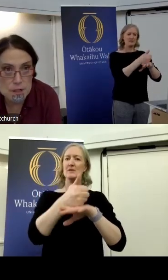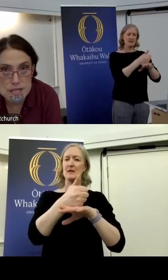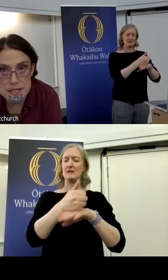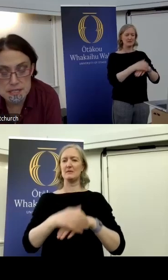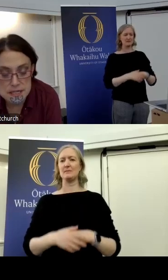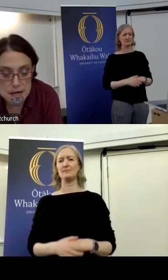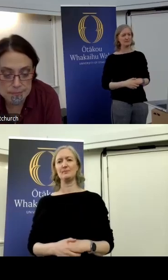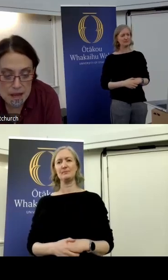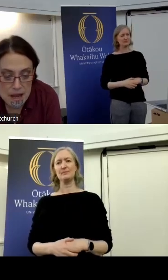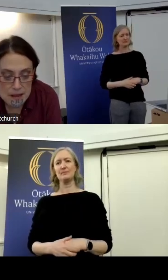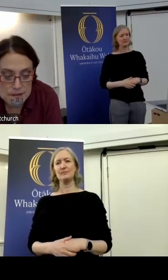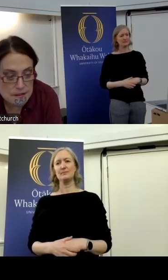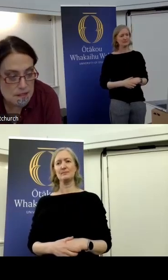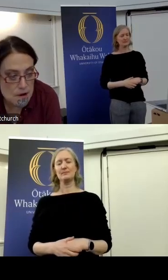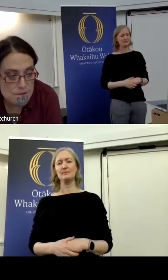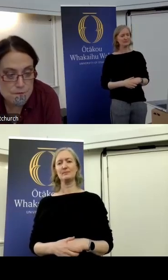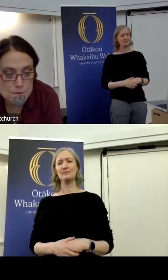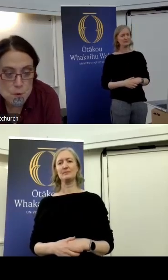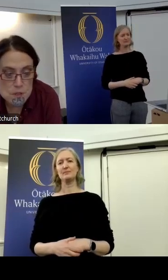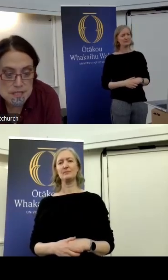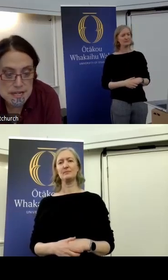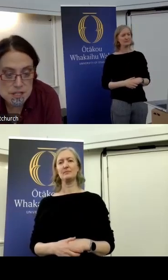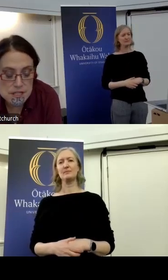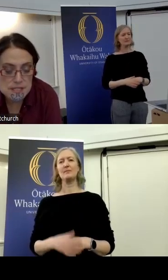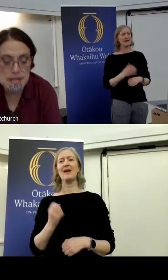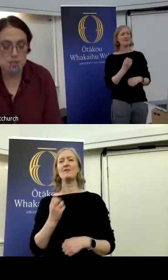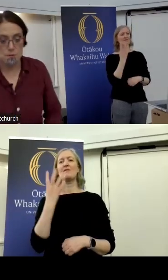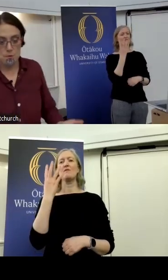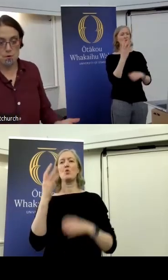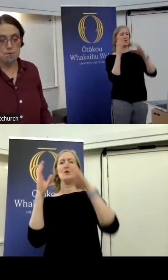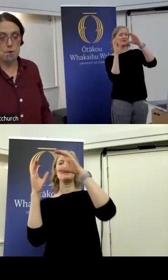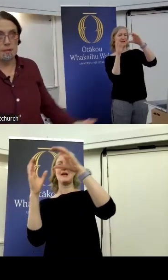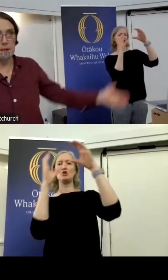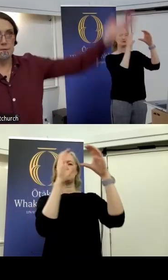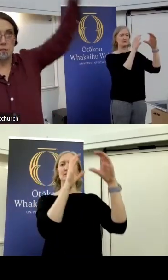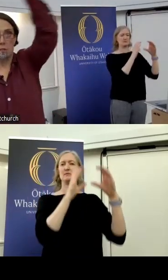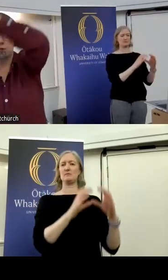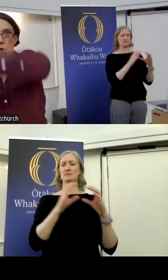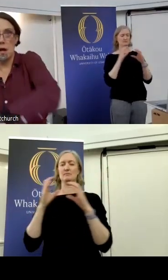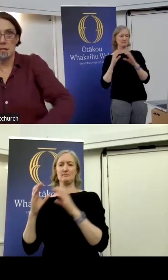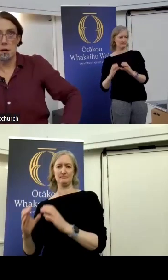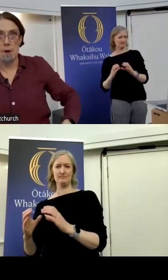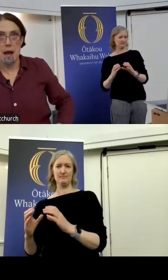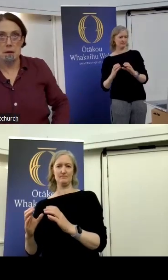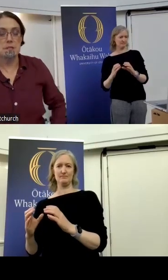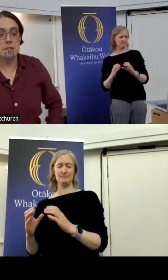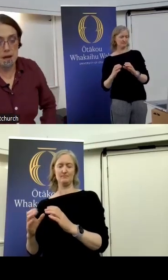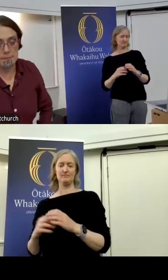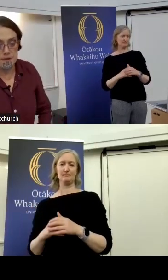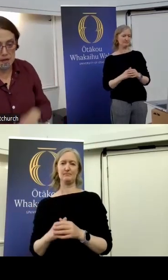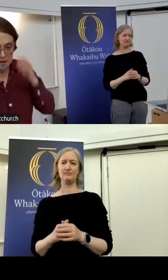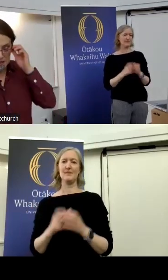and that you need to consider. And then there are 4 sections as you move from left to right